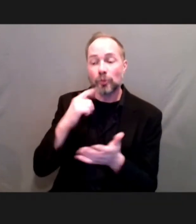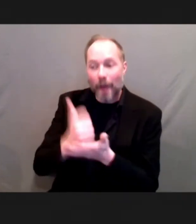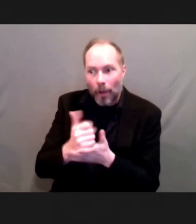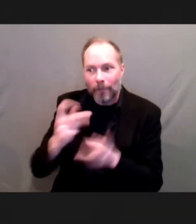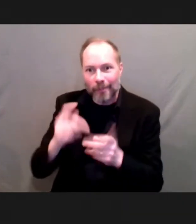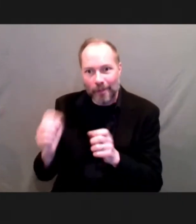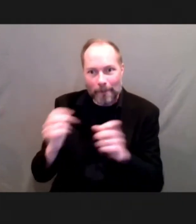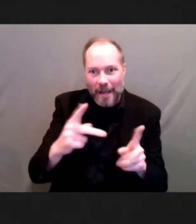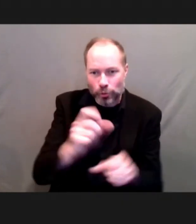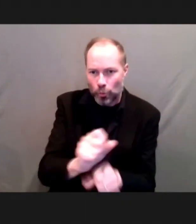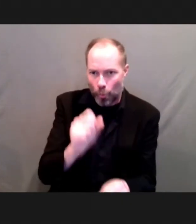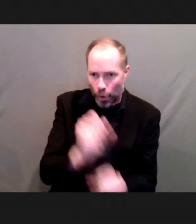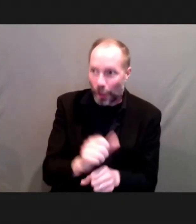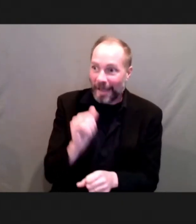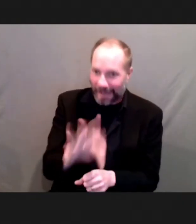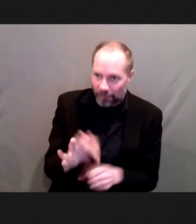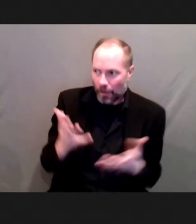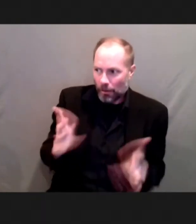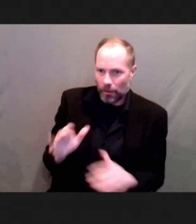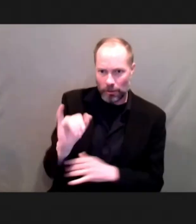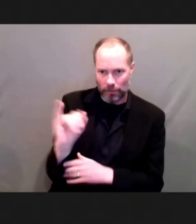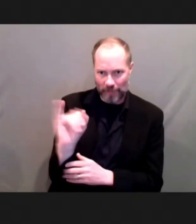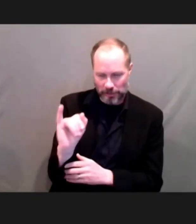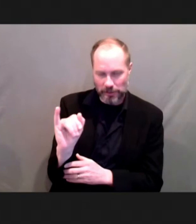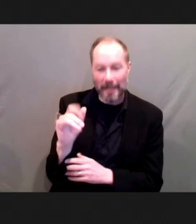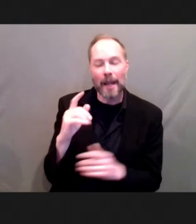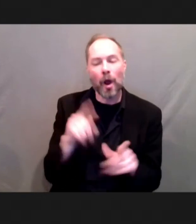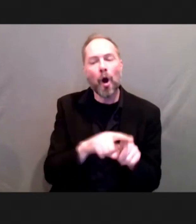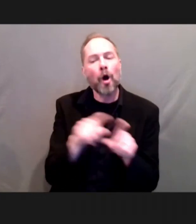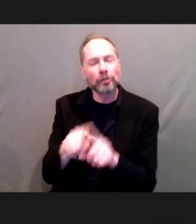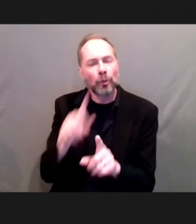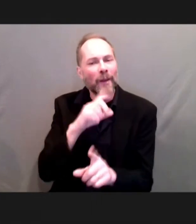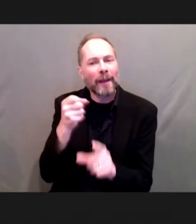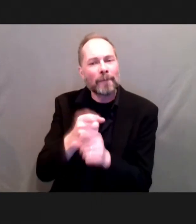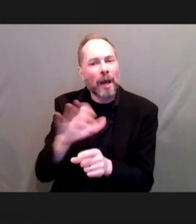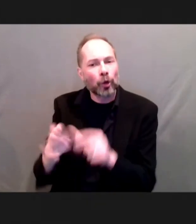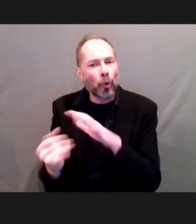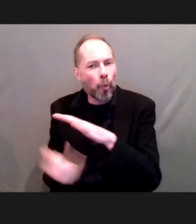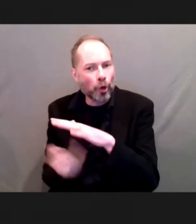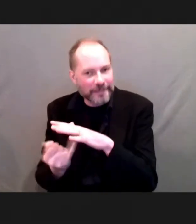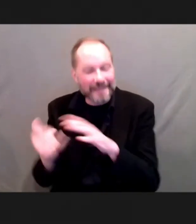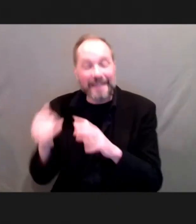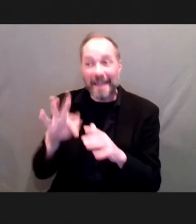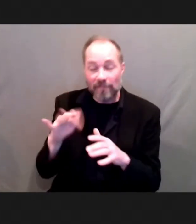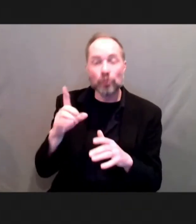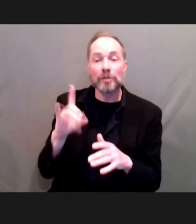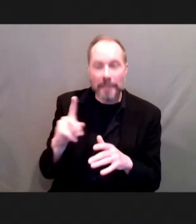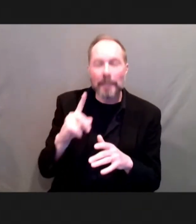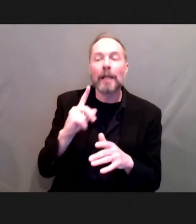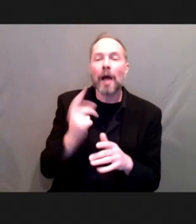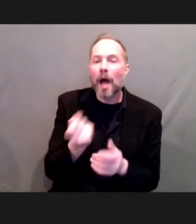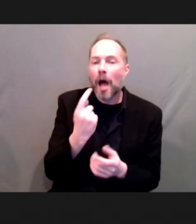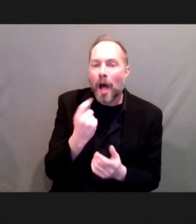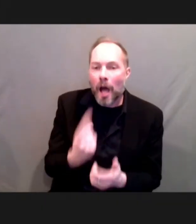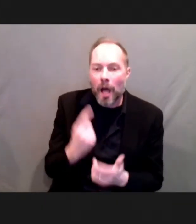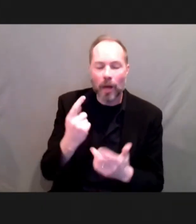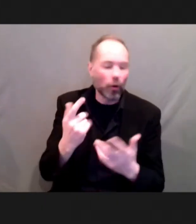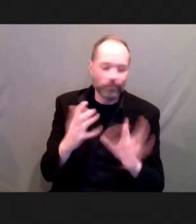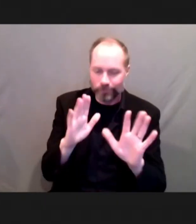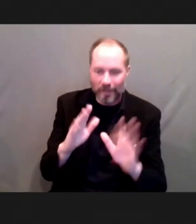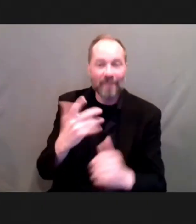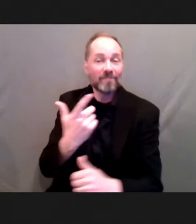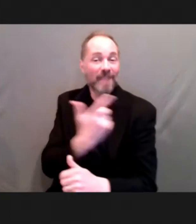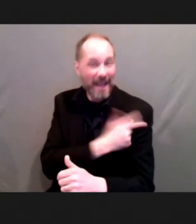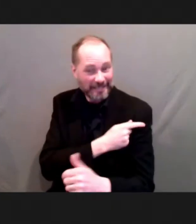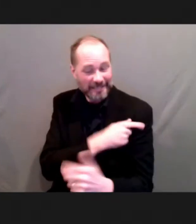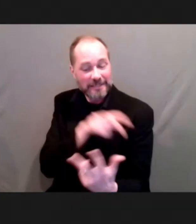COVID. It also impacts the way we quarantine. If you have completed all recommended doses of vaccine, for instance,